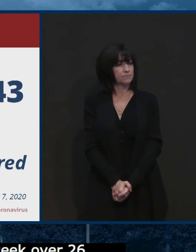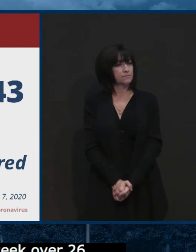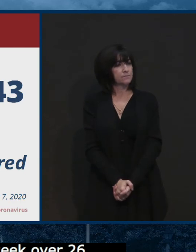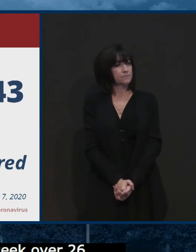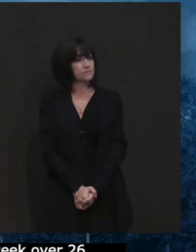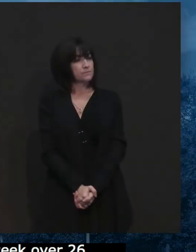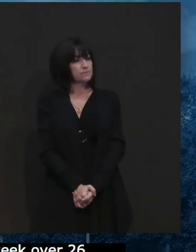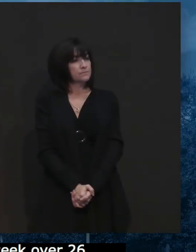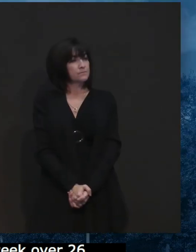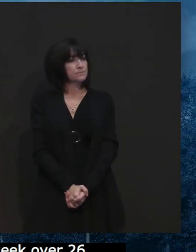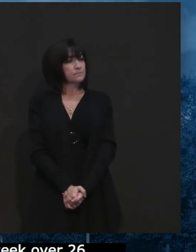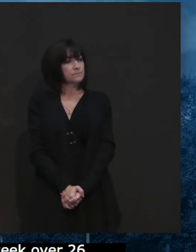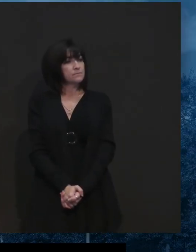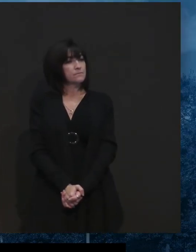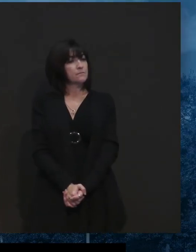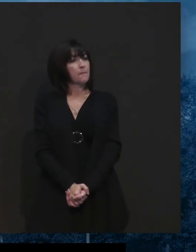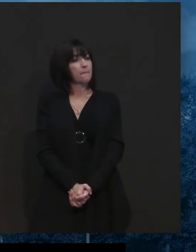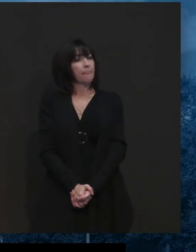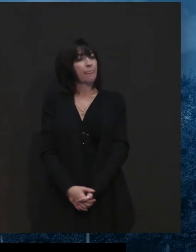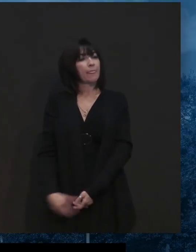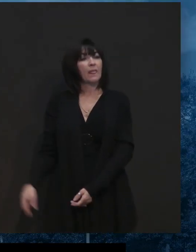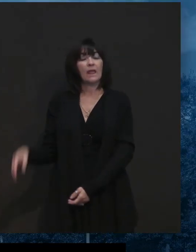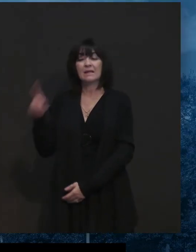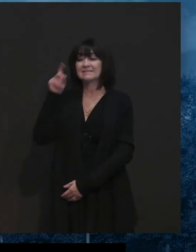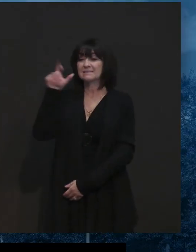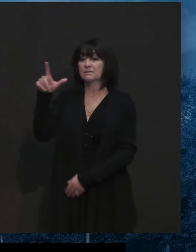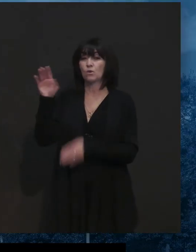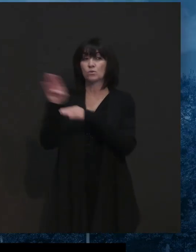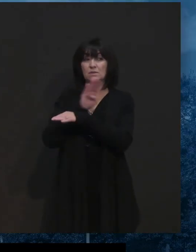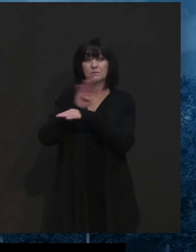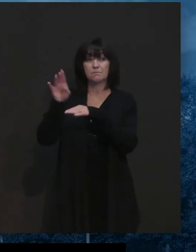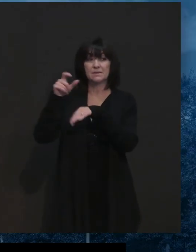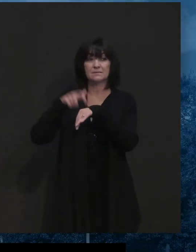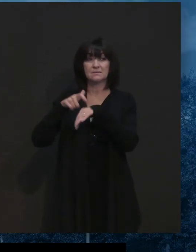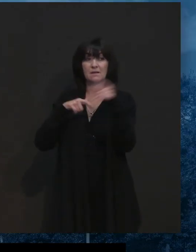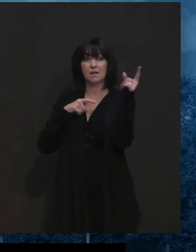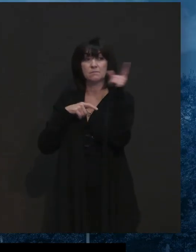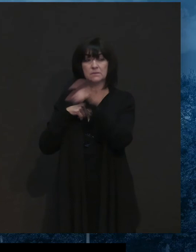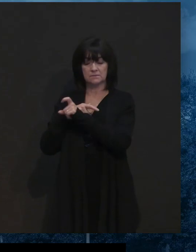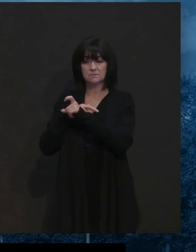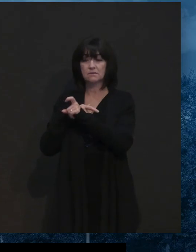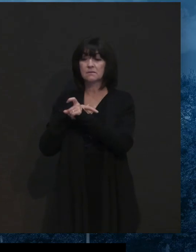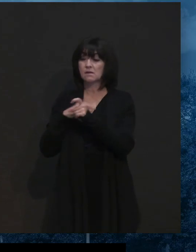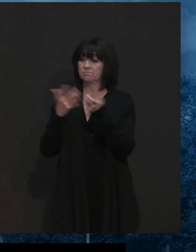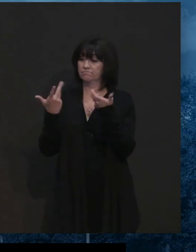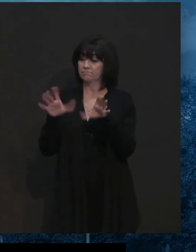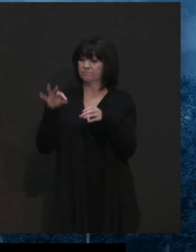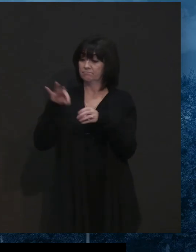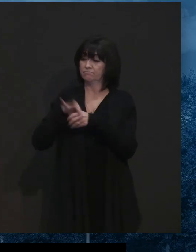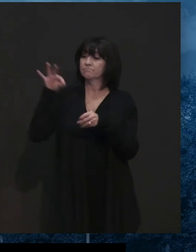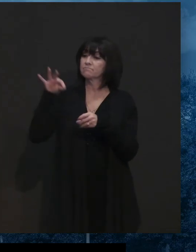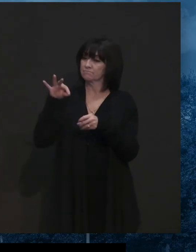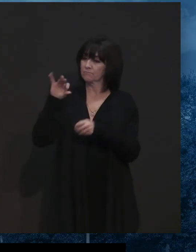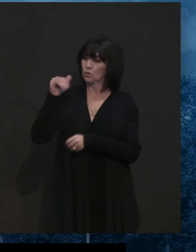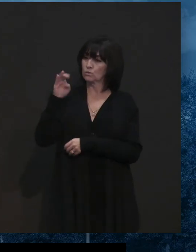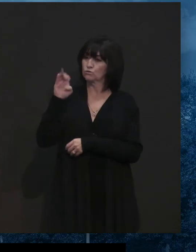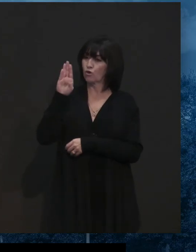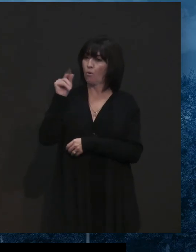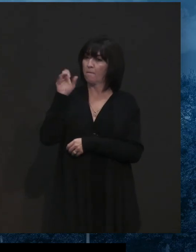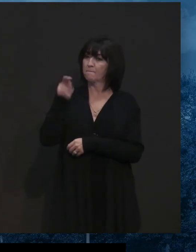Next question's from Jacob Owens at Delaware Business Times. With the election of President-elect Joe Biden, how does the state